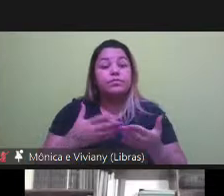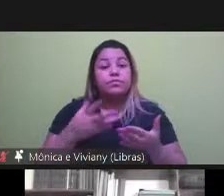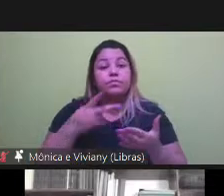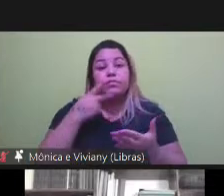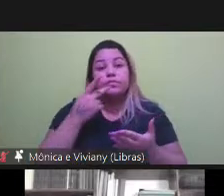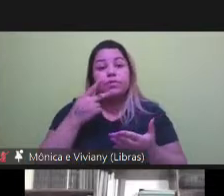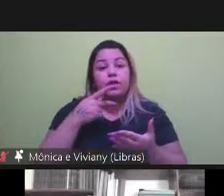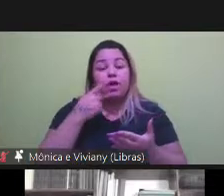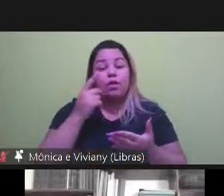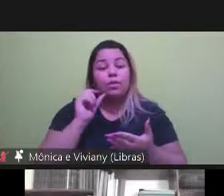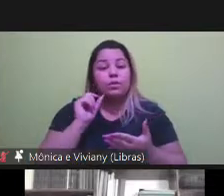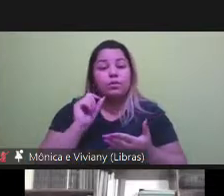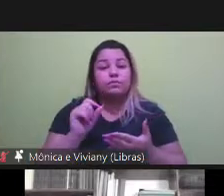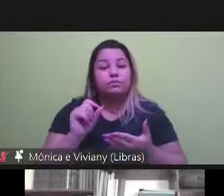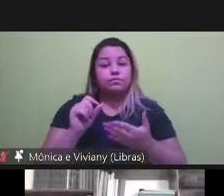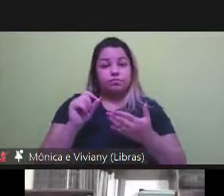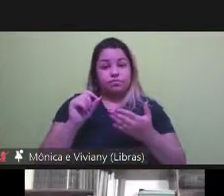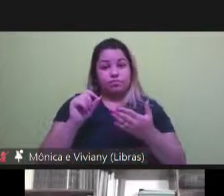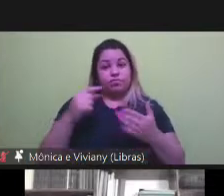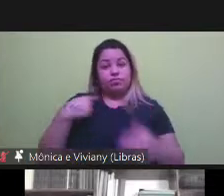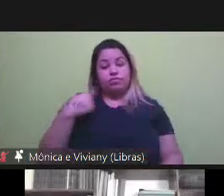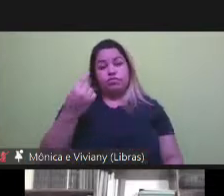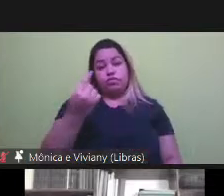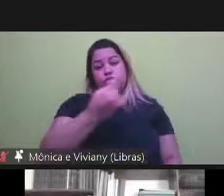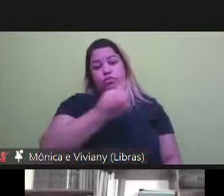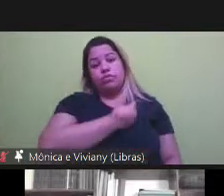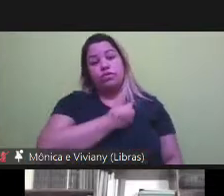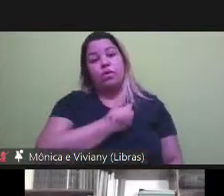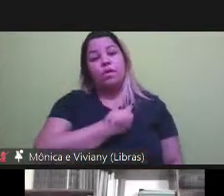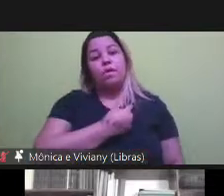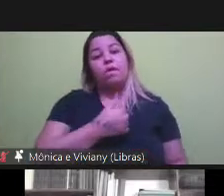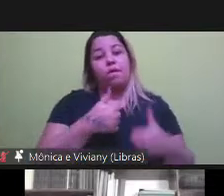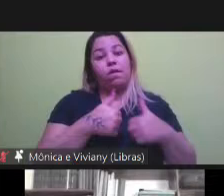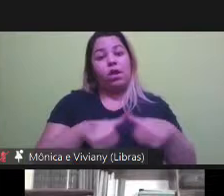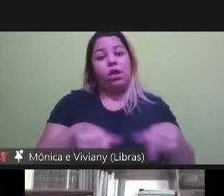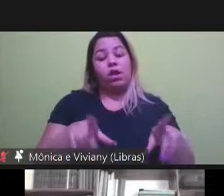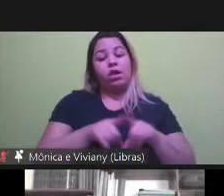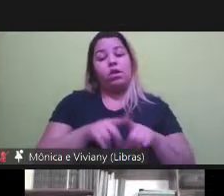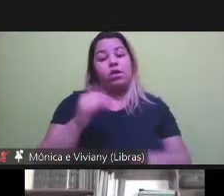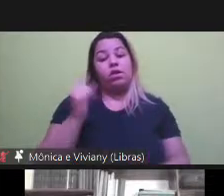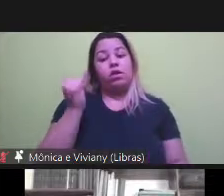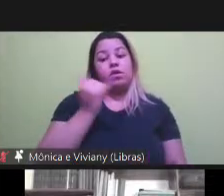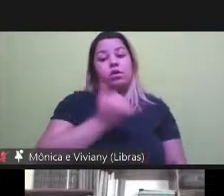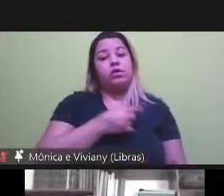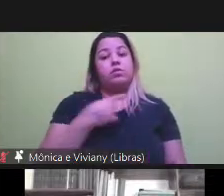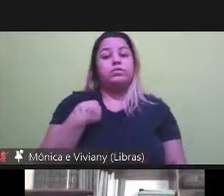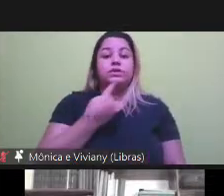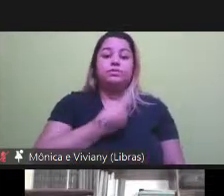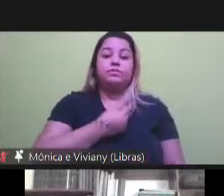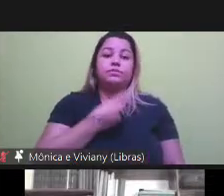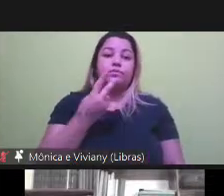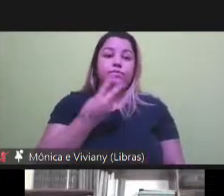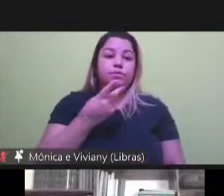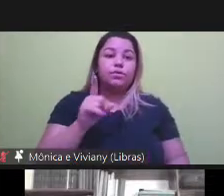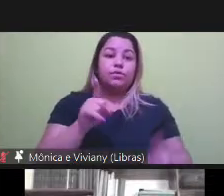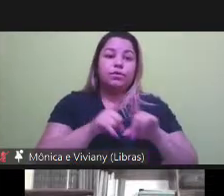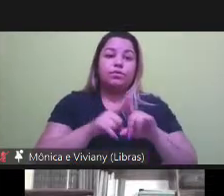like to say where we started before what Pablo mentioned. We had two different programs